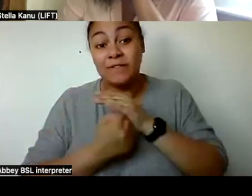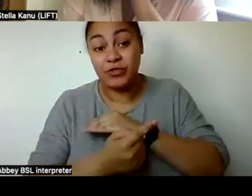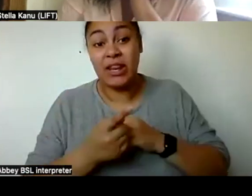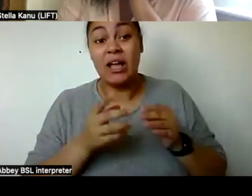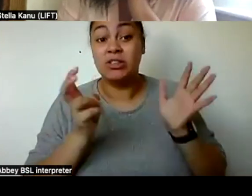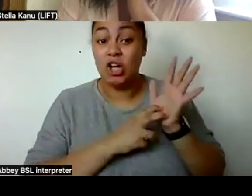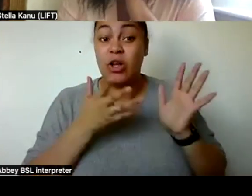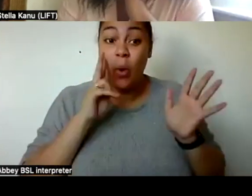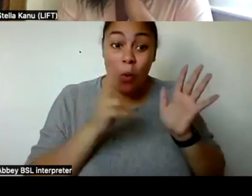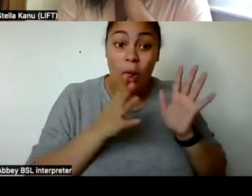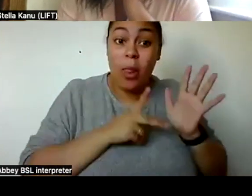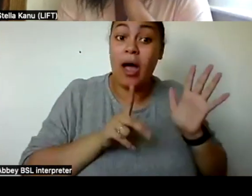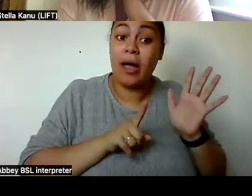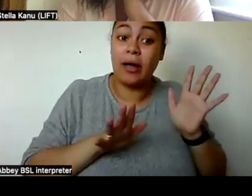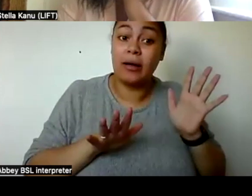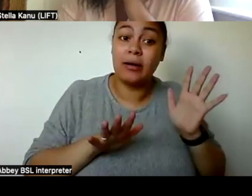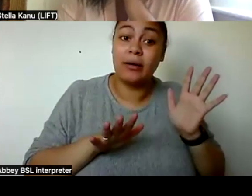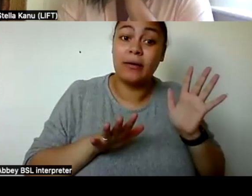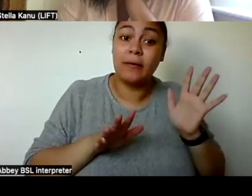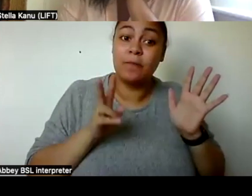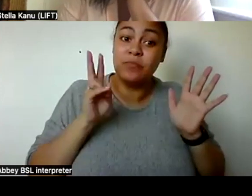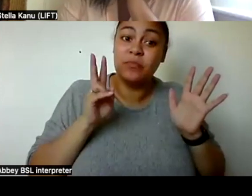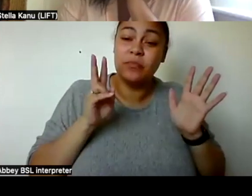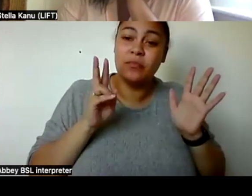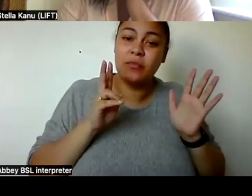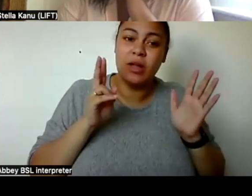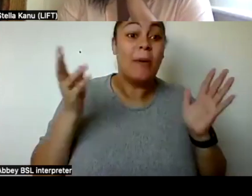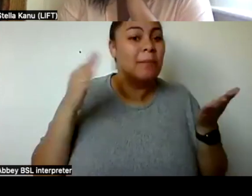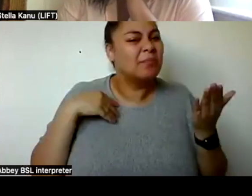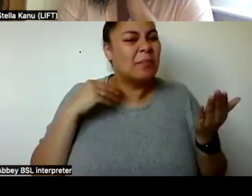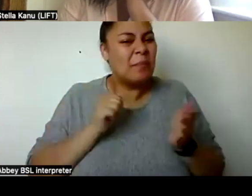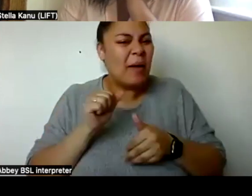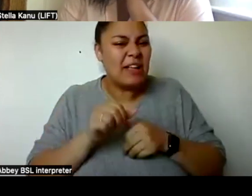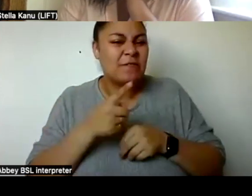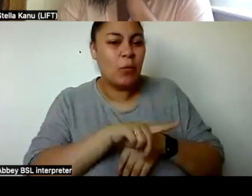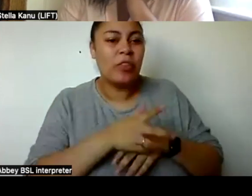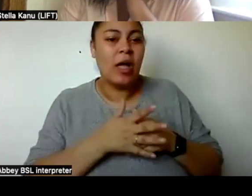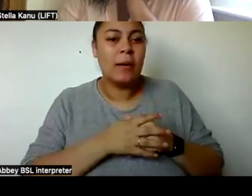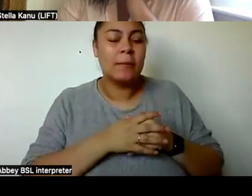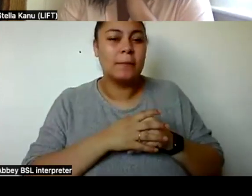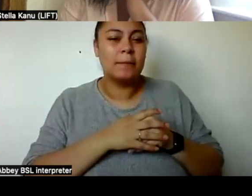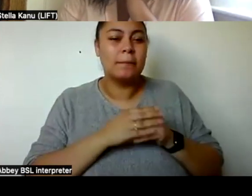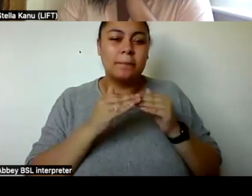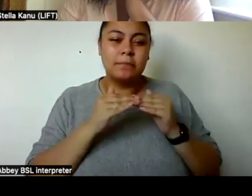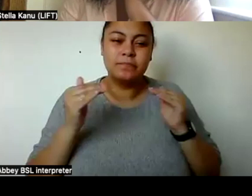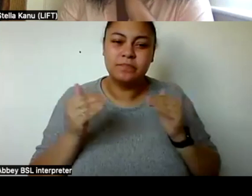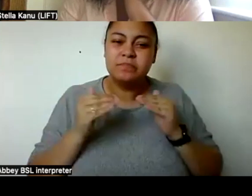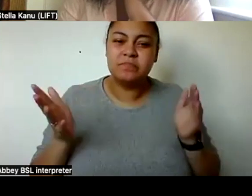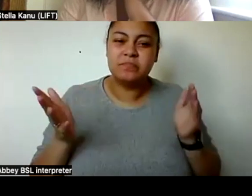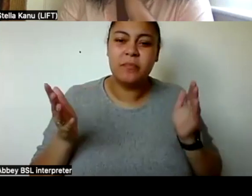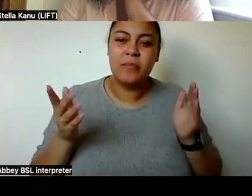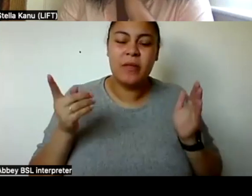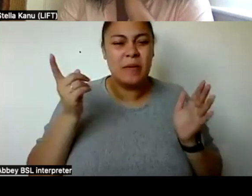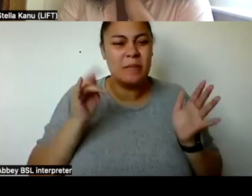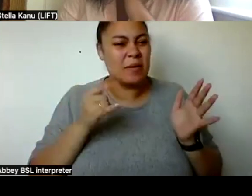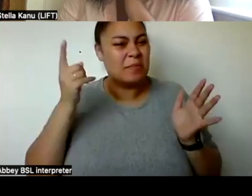look like in ways that serve them better. Maybe that's thinking a little bit more about